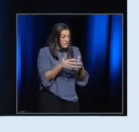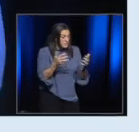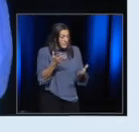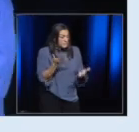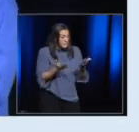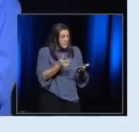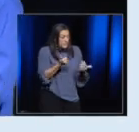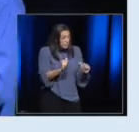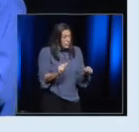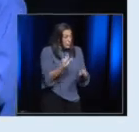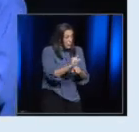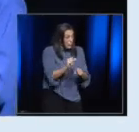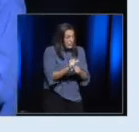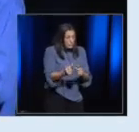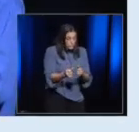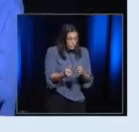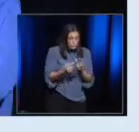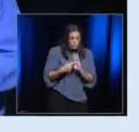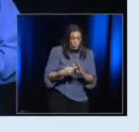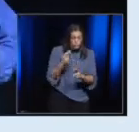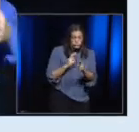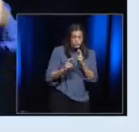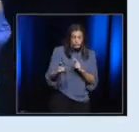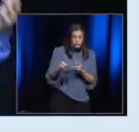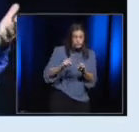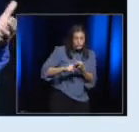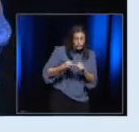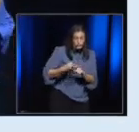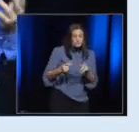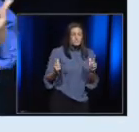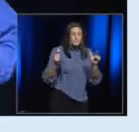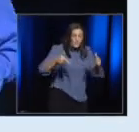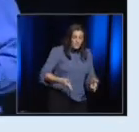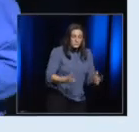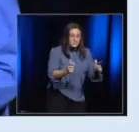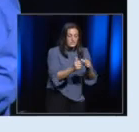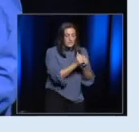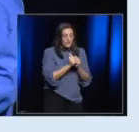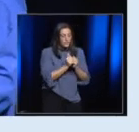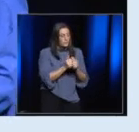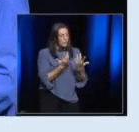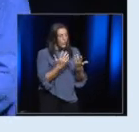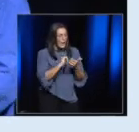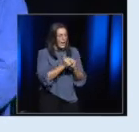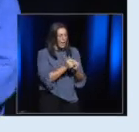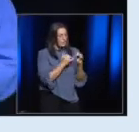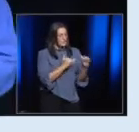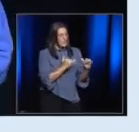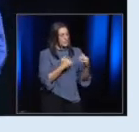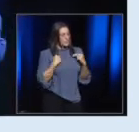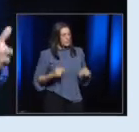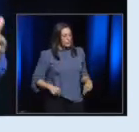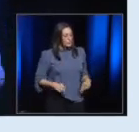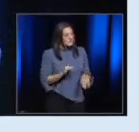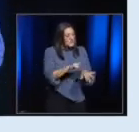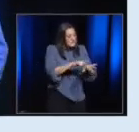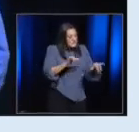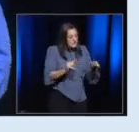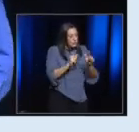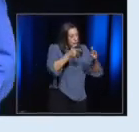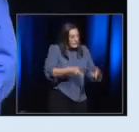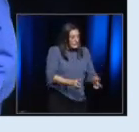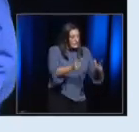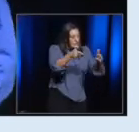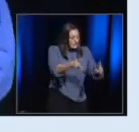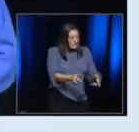maintain their bonds. So, convergence with humans in three important ways. This synchrony as an alliance signaling